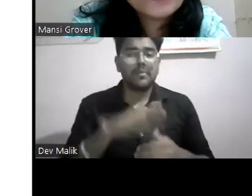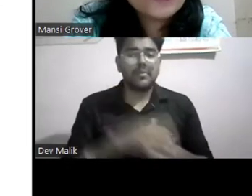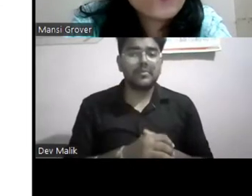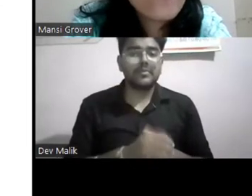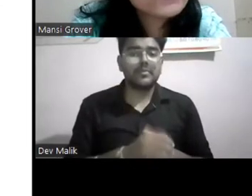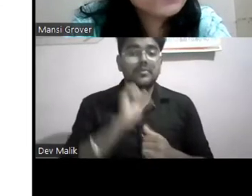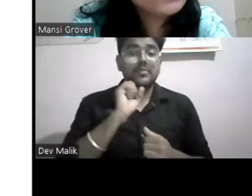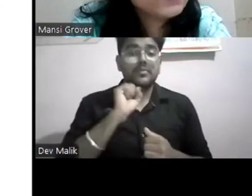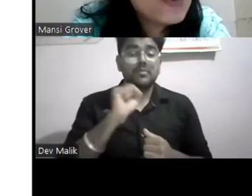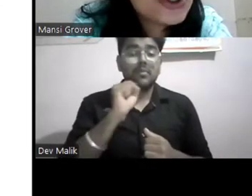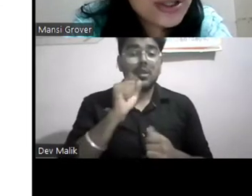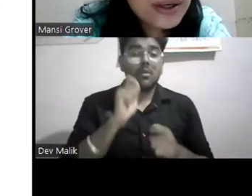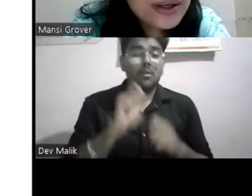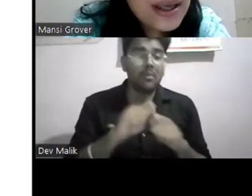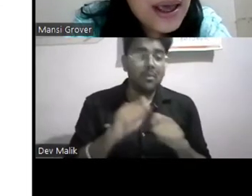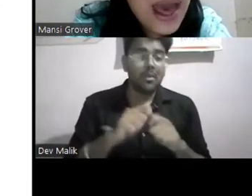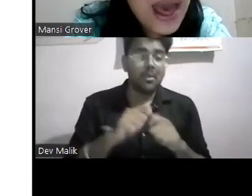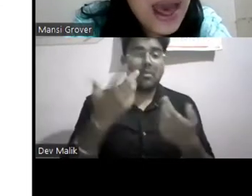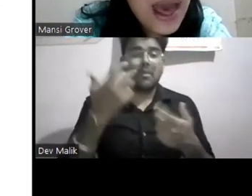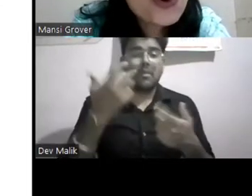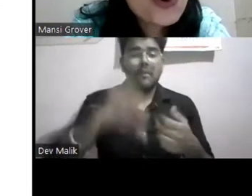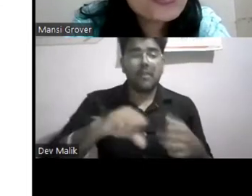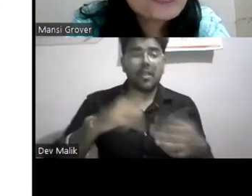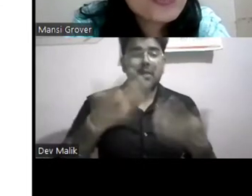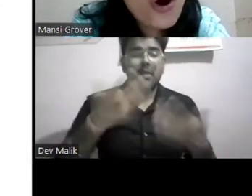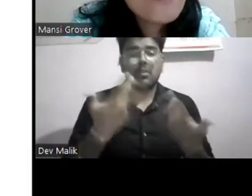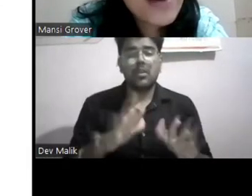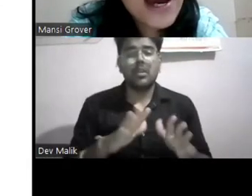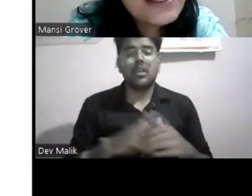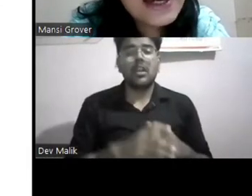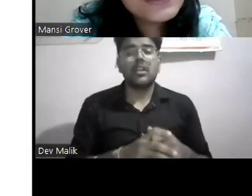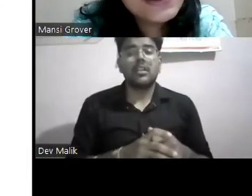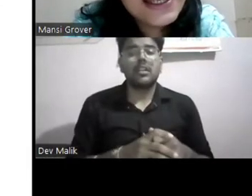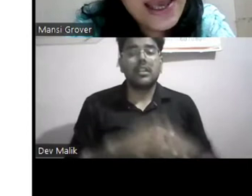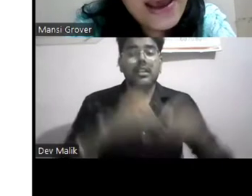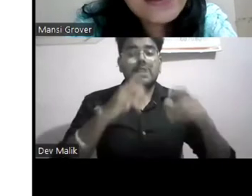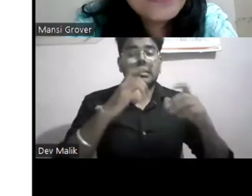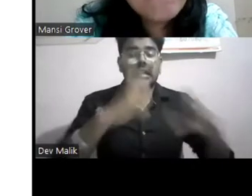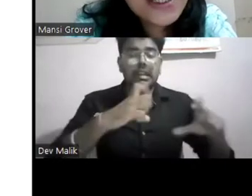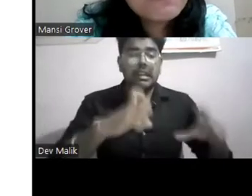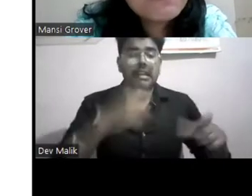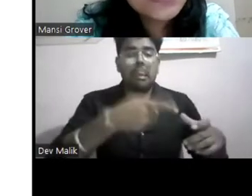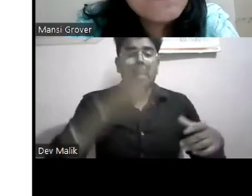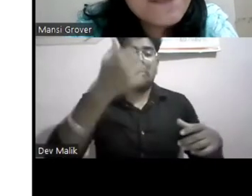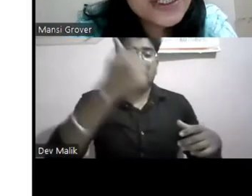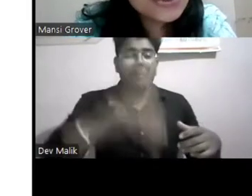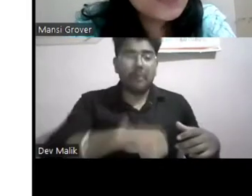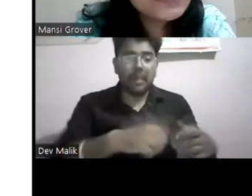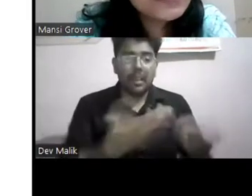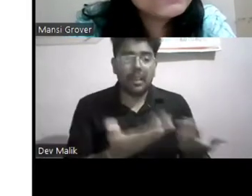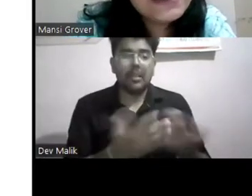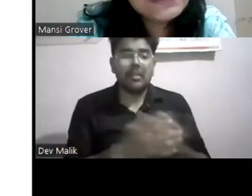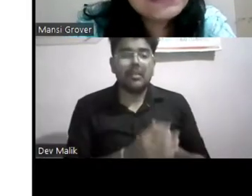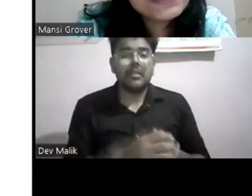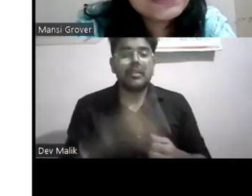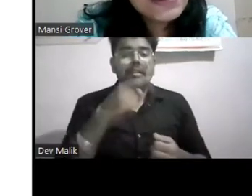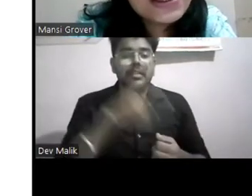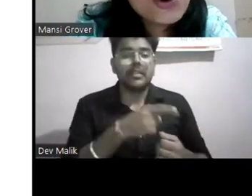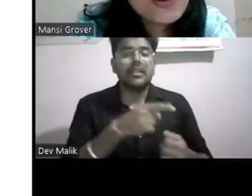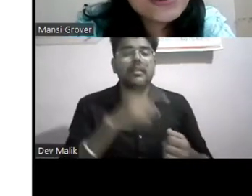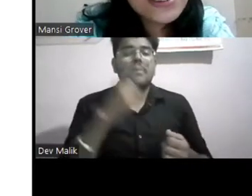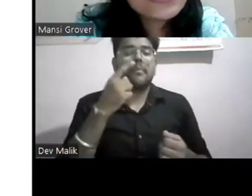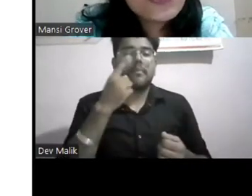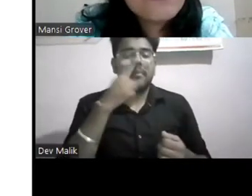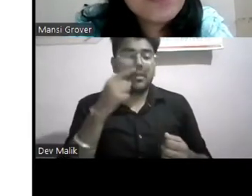of unquestioning devotion and the source of unending care becomes particularly salient in